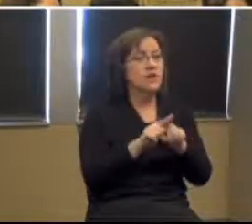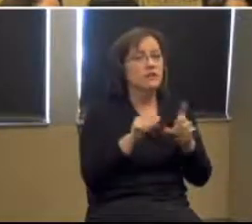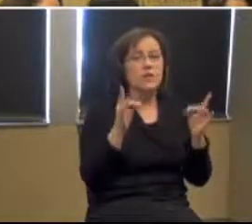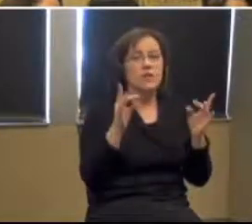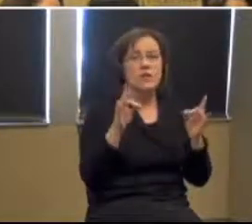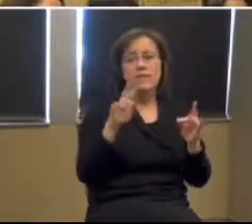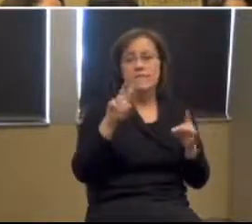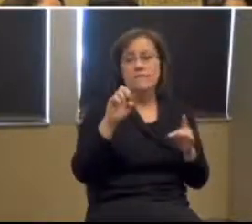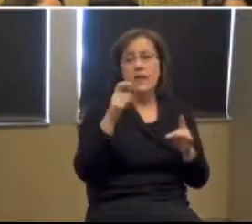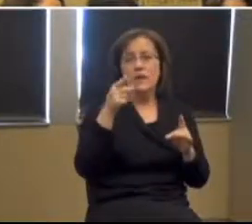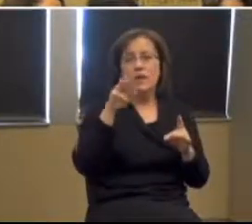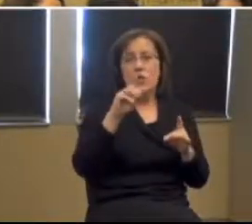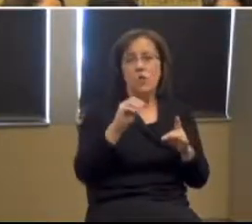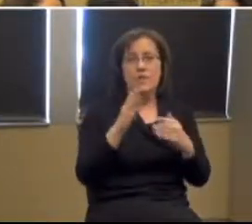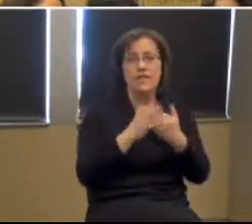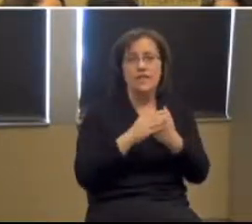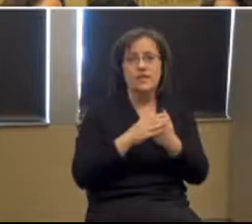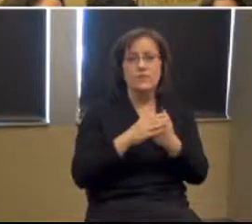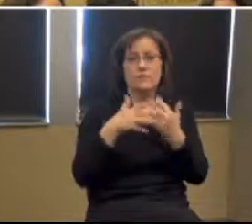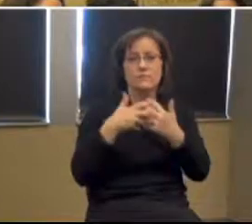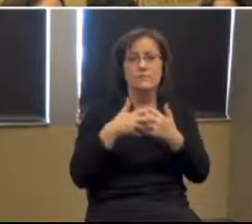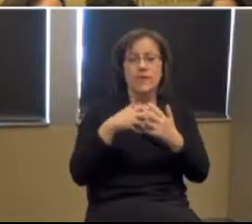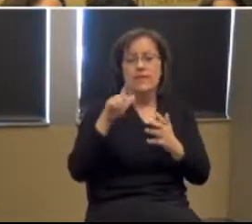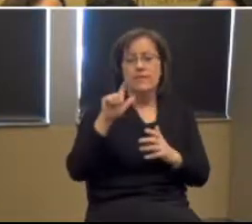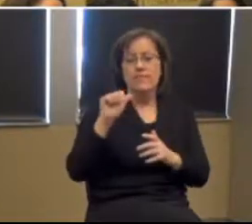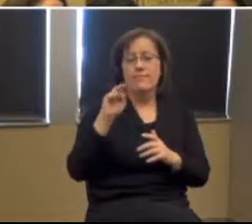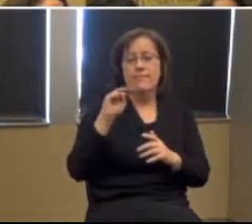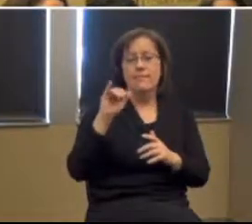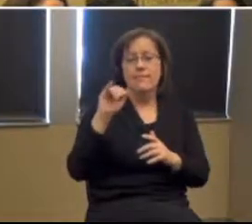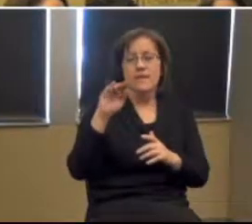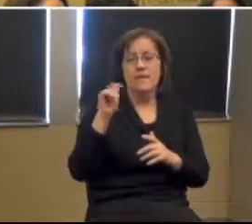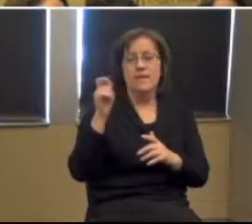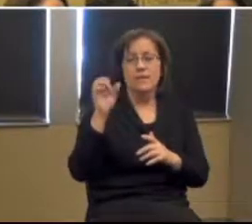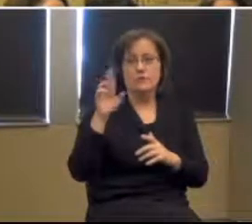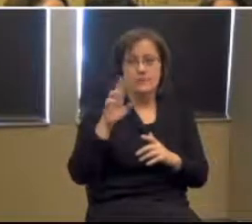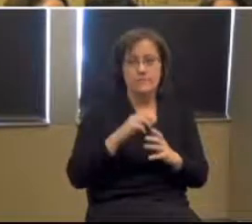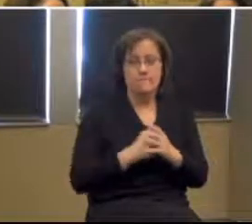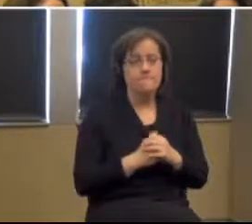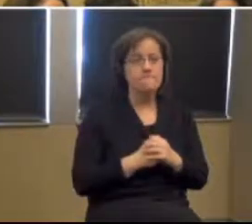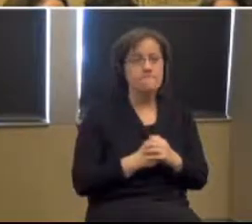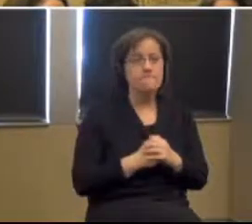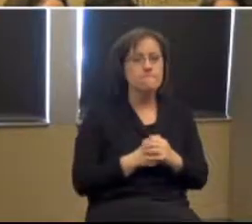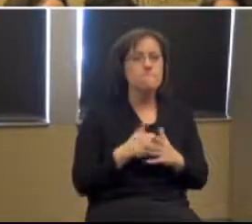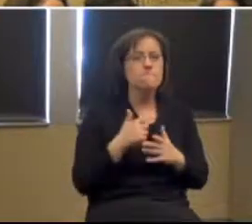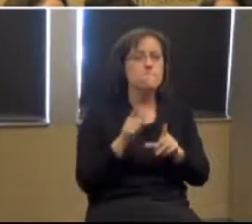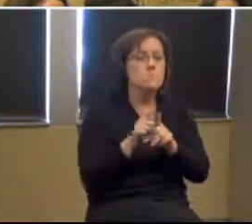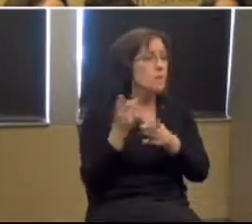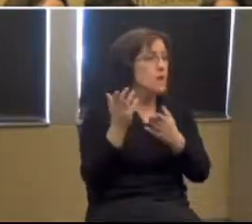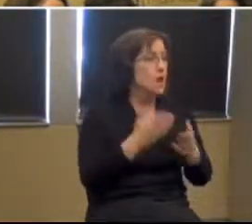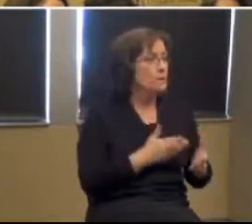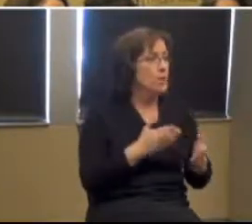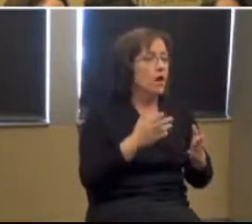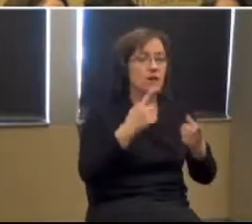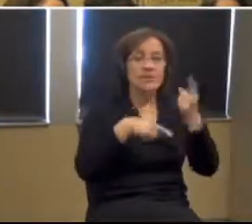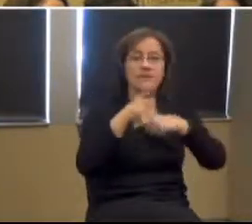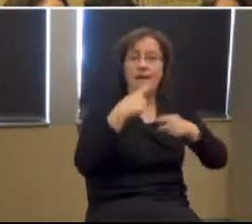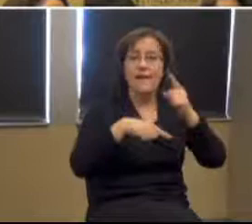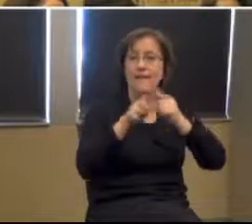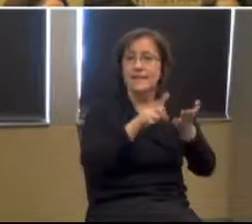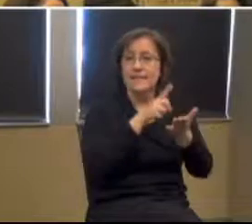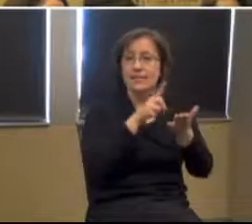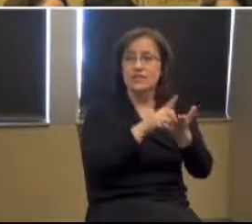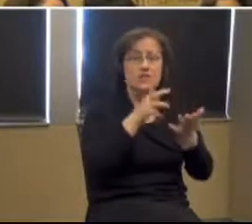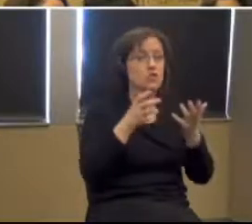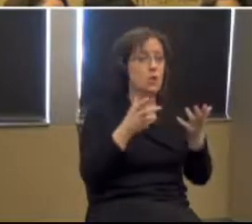laminators. And one last thing, I brought the sign dictionaries, so if you all wanted to pair your system with